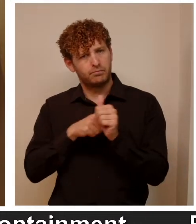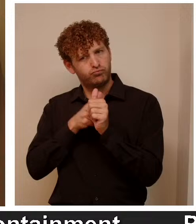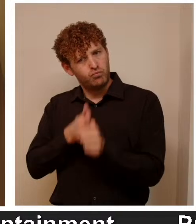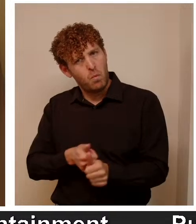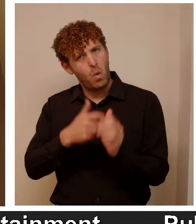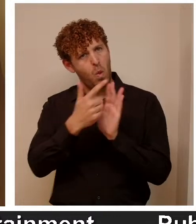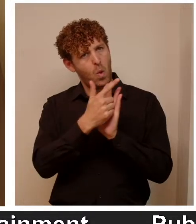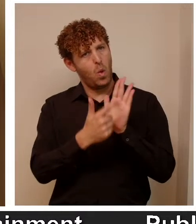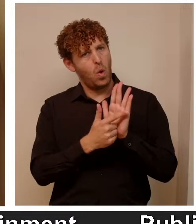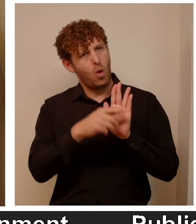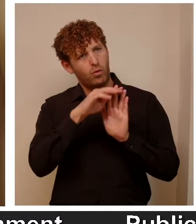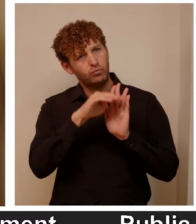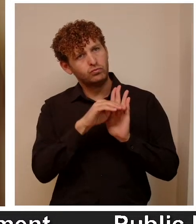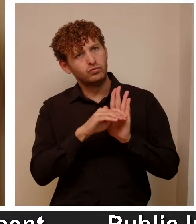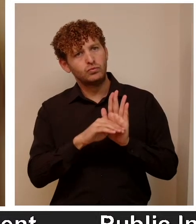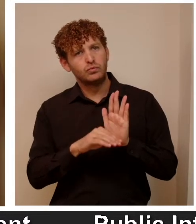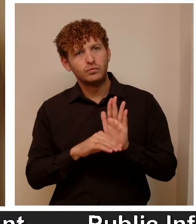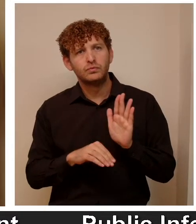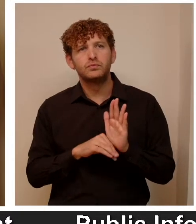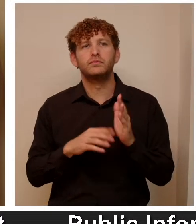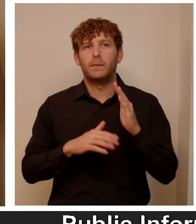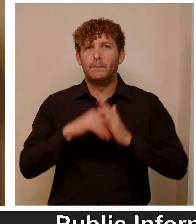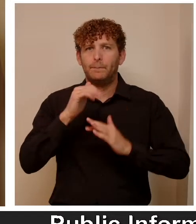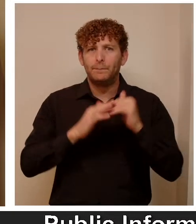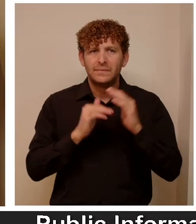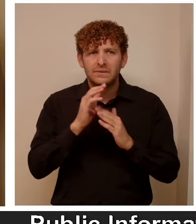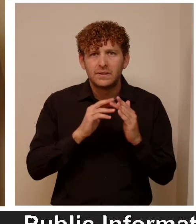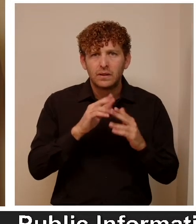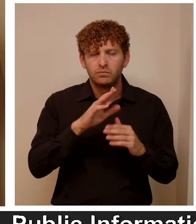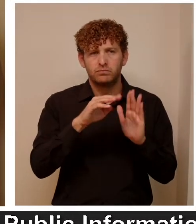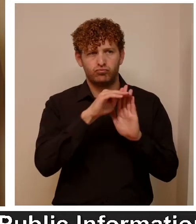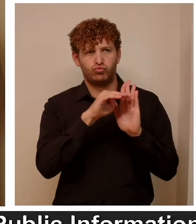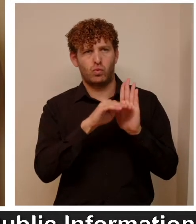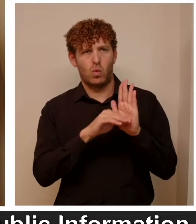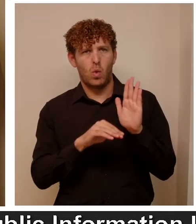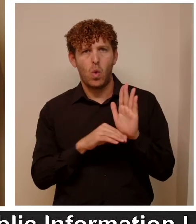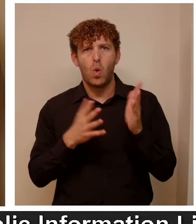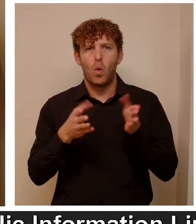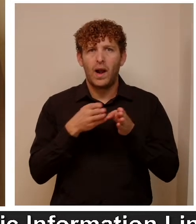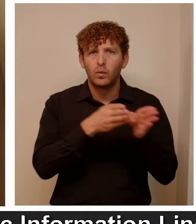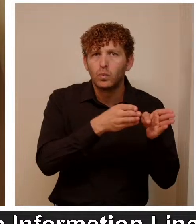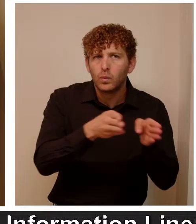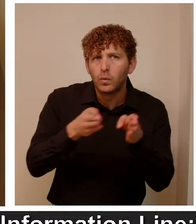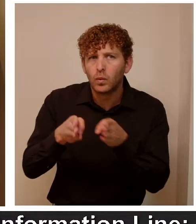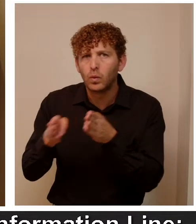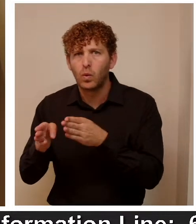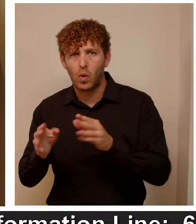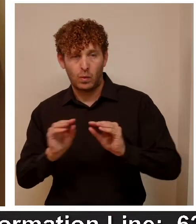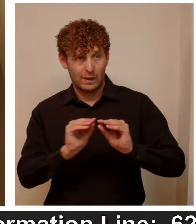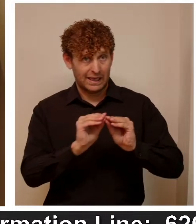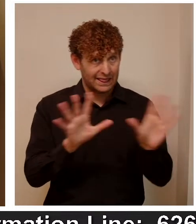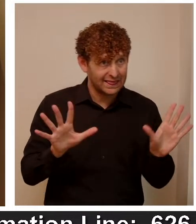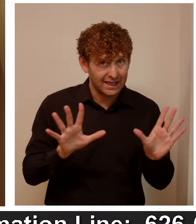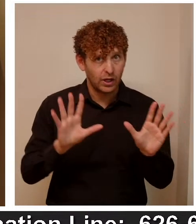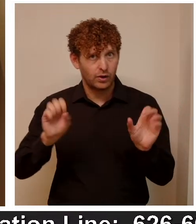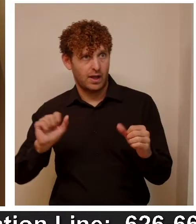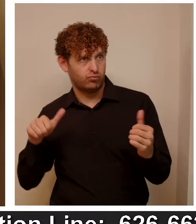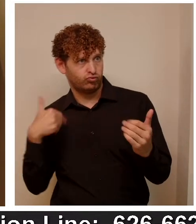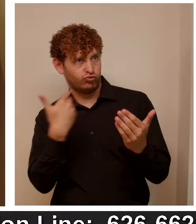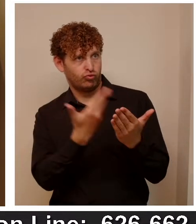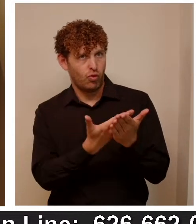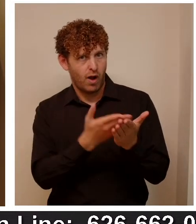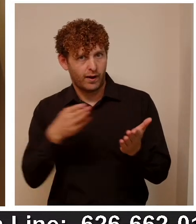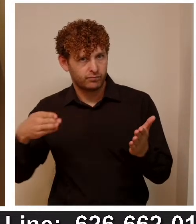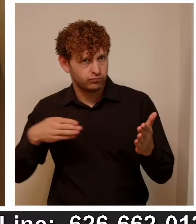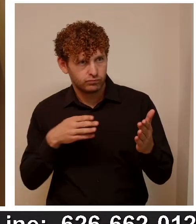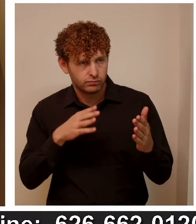building code, and roads have to go through there. So basically we have to clear the road, we have to get to each of the parcels, and we have to get all of your make